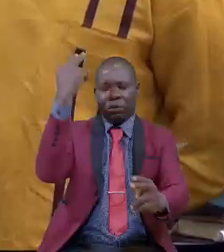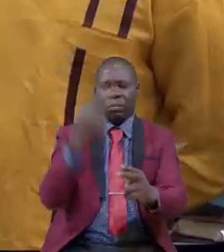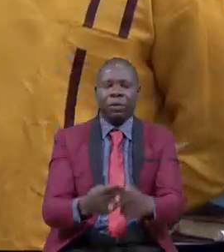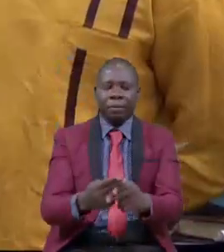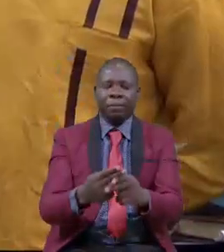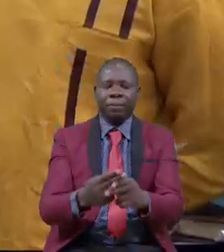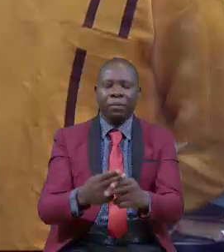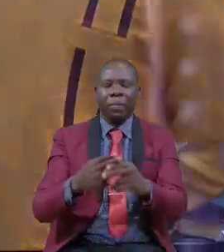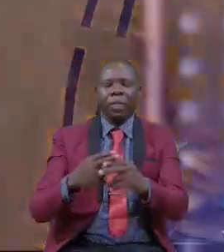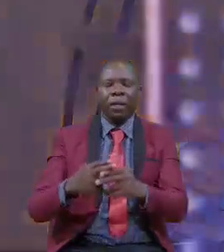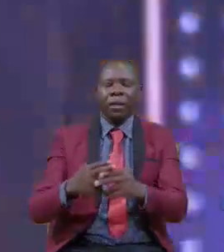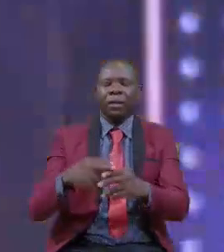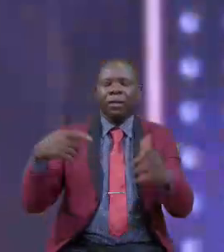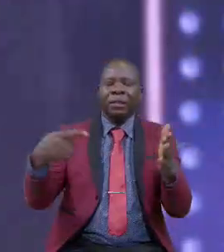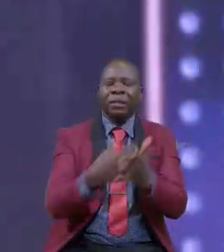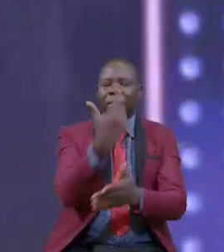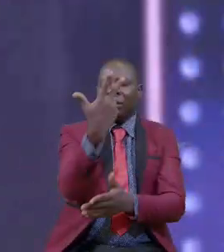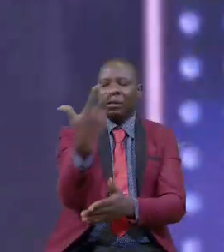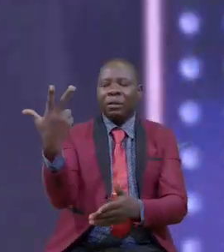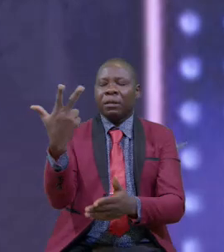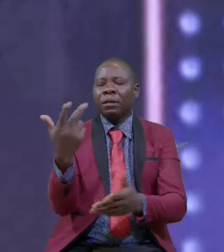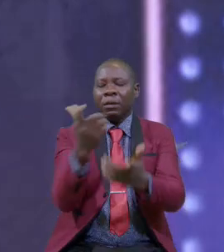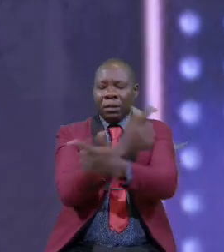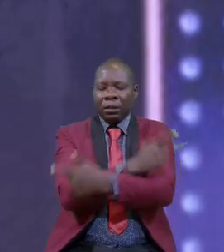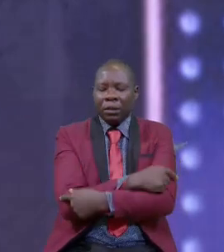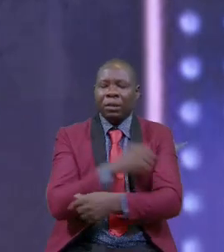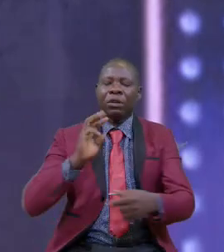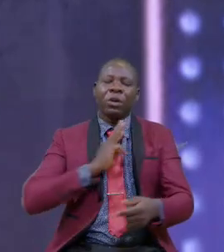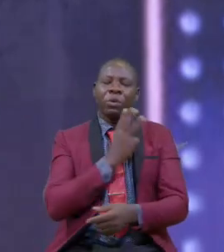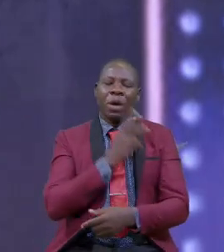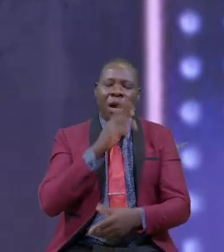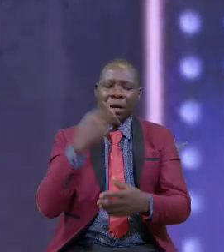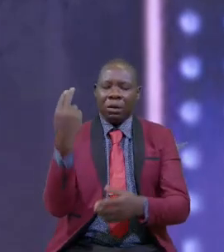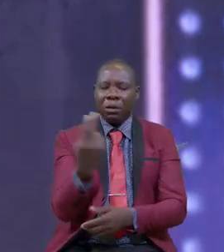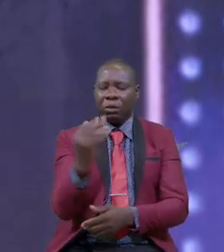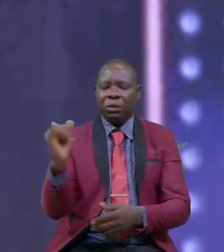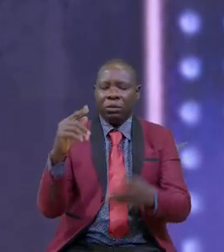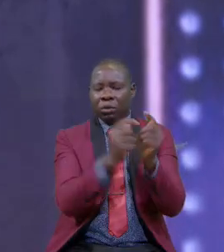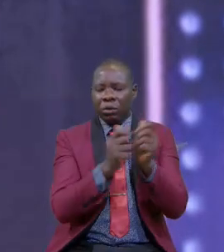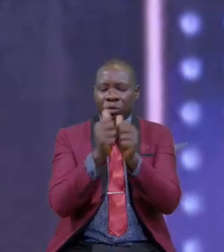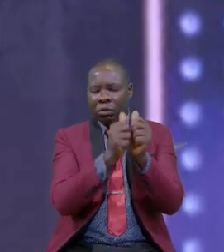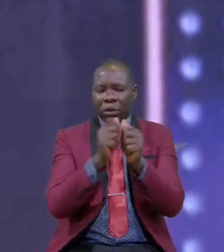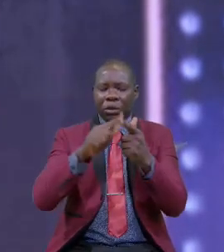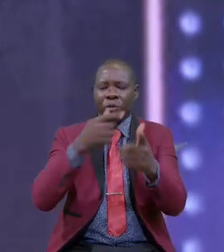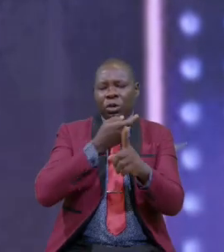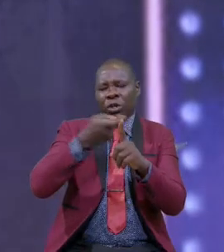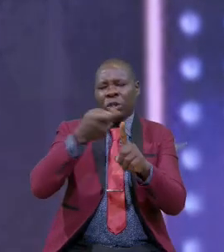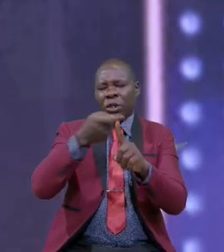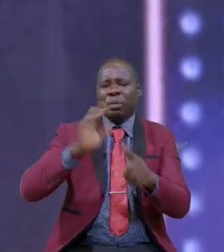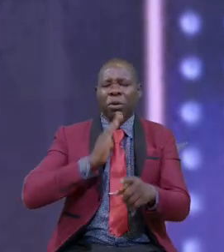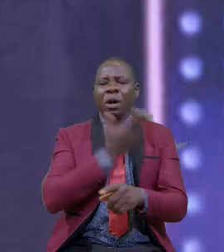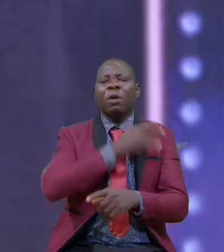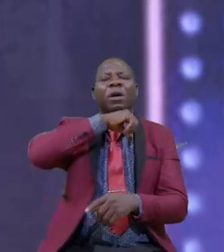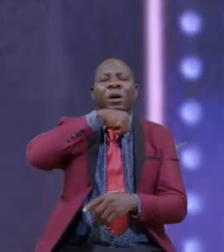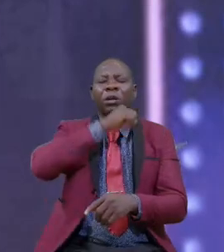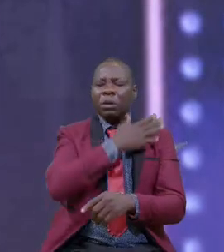These 3 days we're spending together to sharpen our iron and to recover the